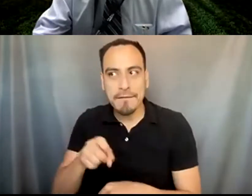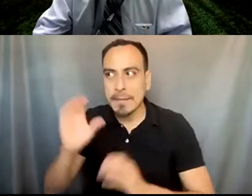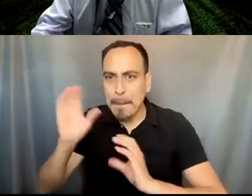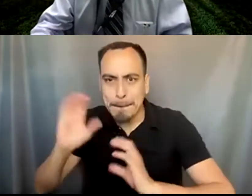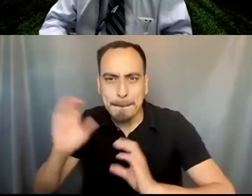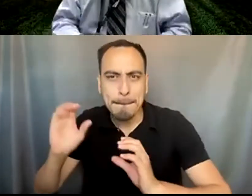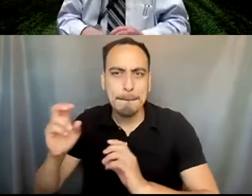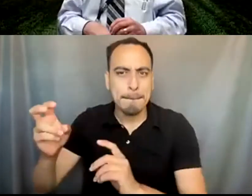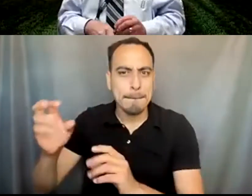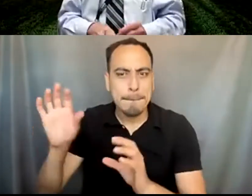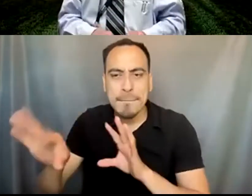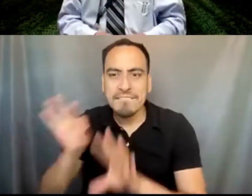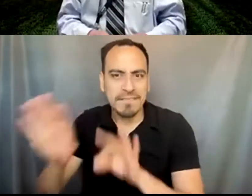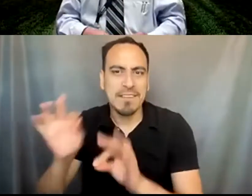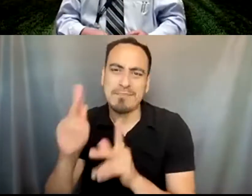vaccinated.